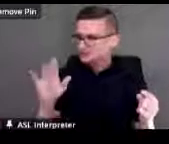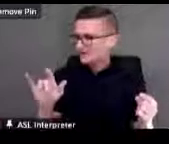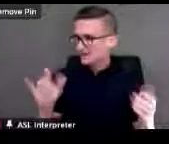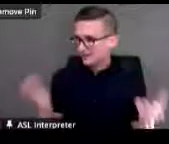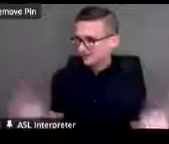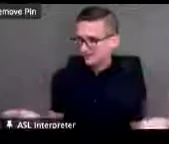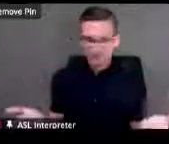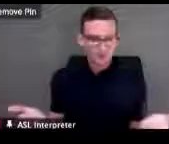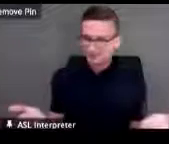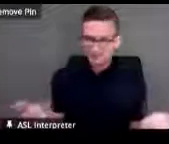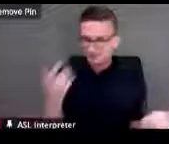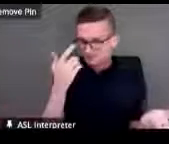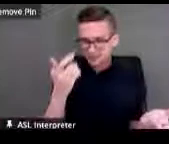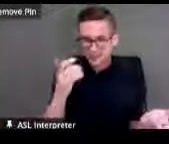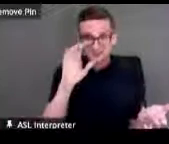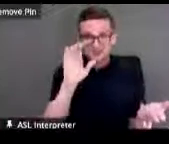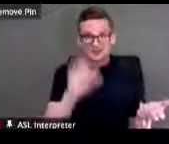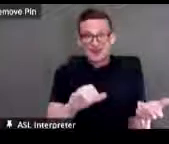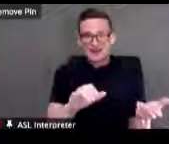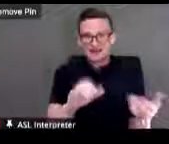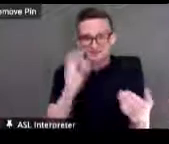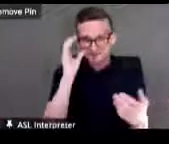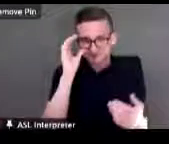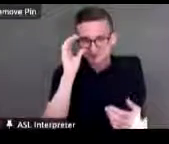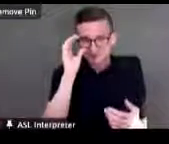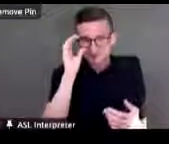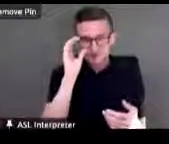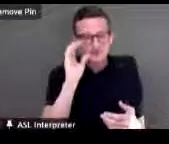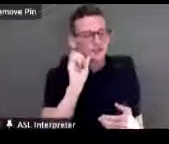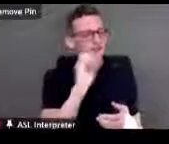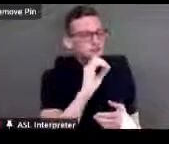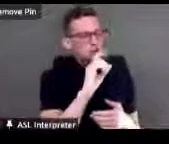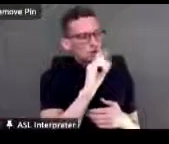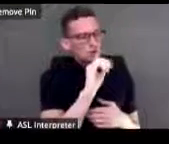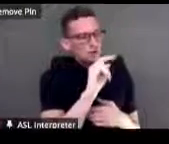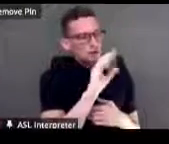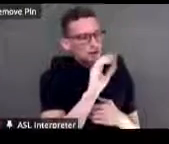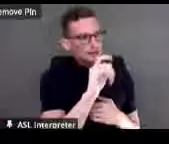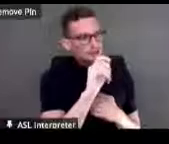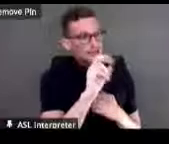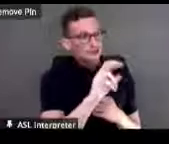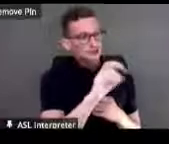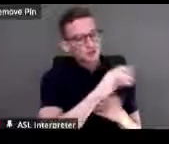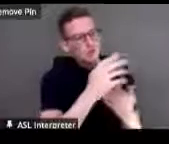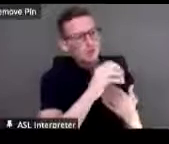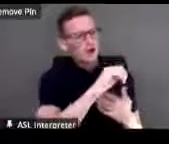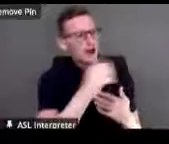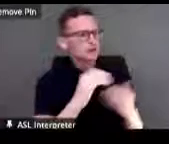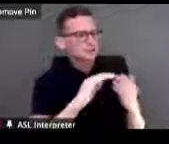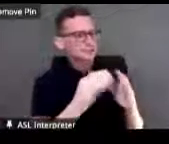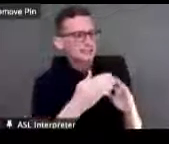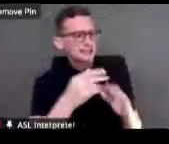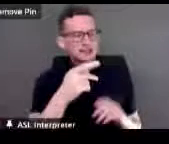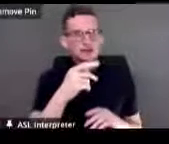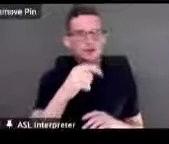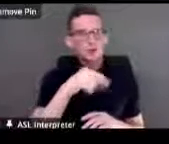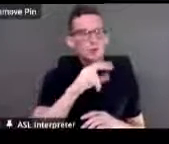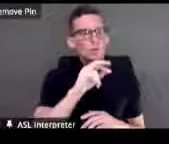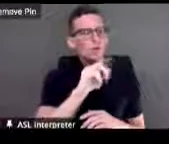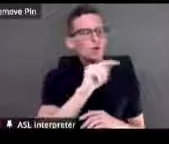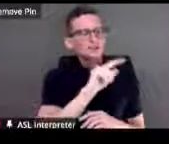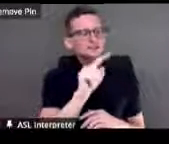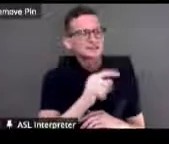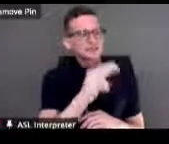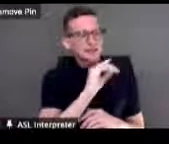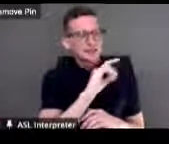because of that dip right there. So it's Lancaster and what other cities that you would like Quartz to be Hill, together? Lancaster should all be included.